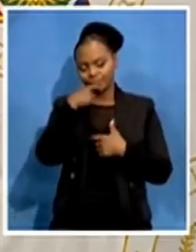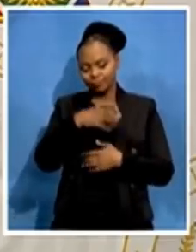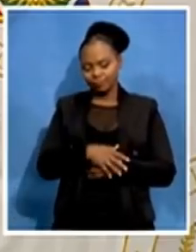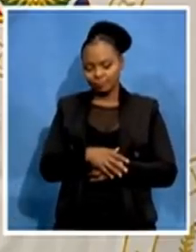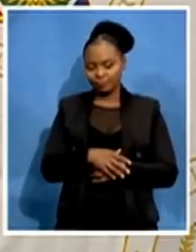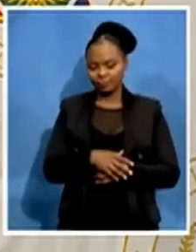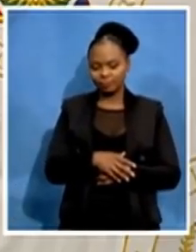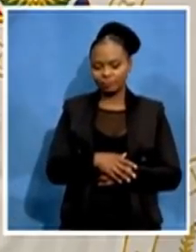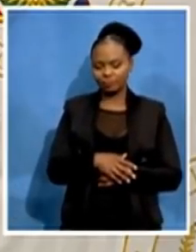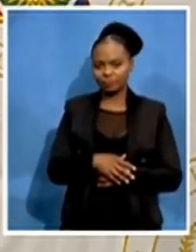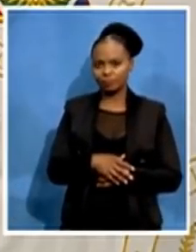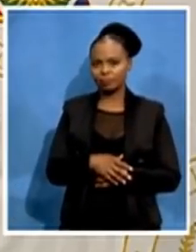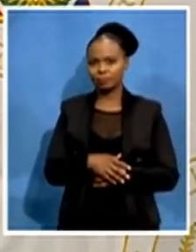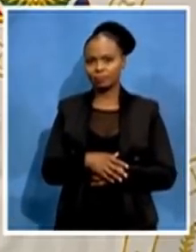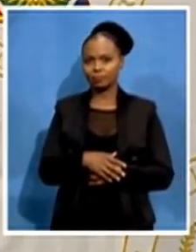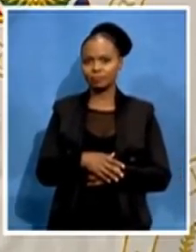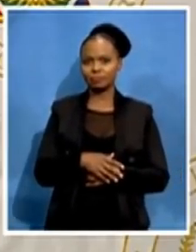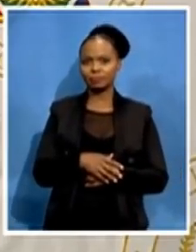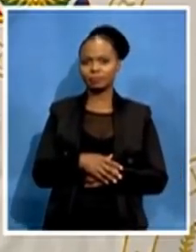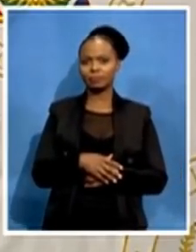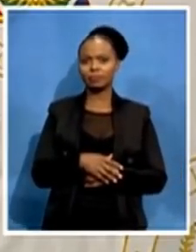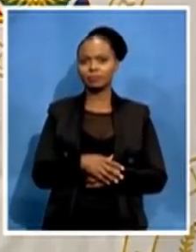not entitled to contradict government? Why?